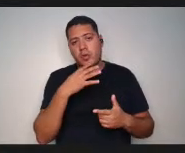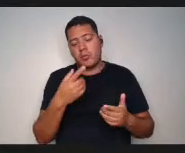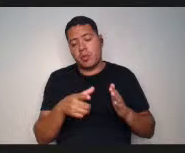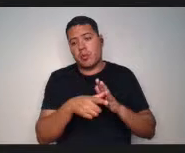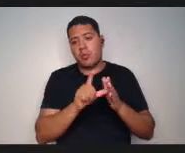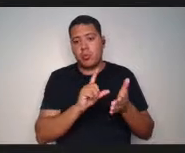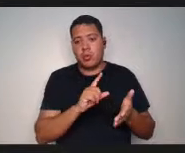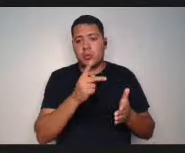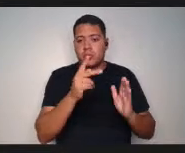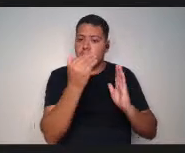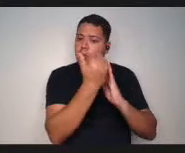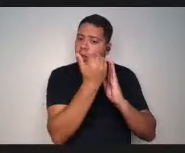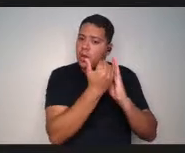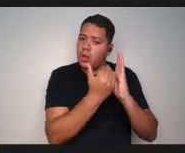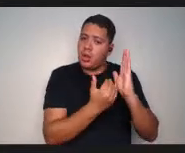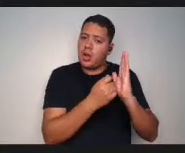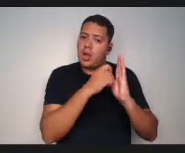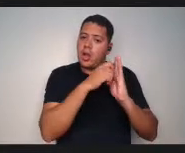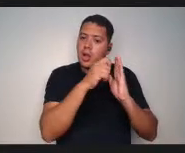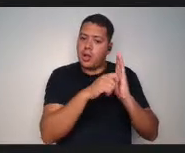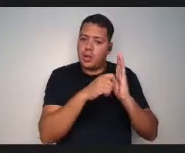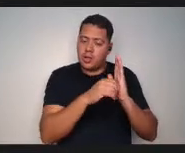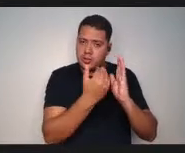awarded based on seniority.